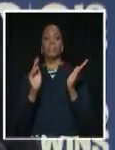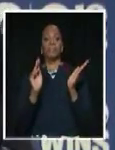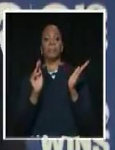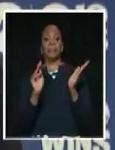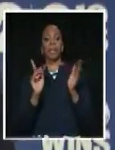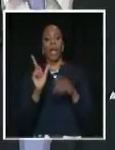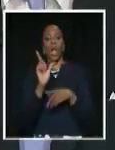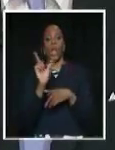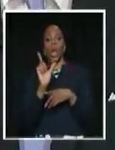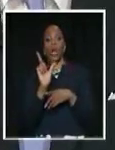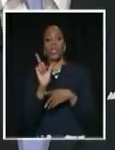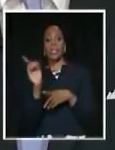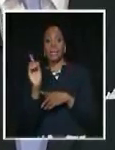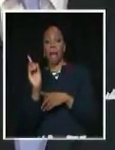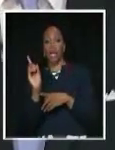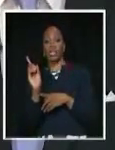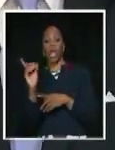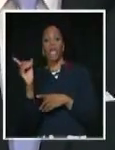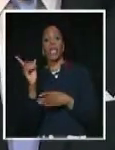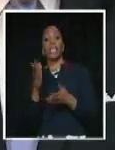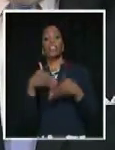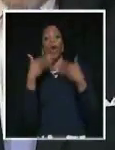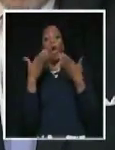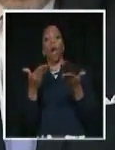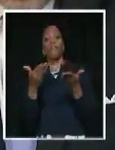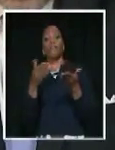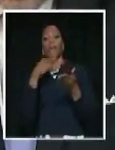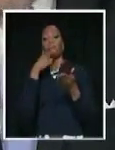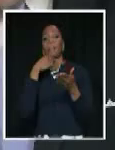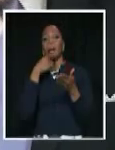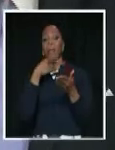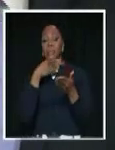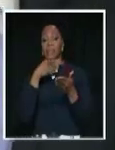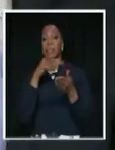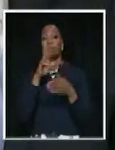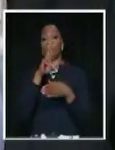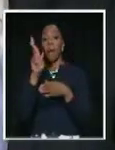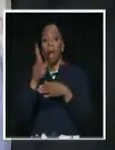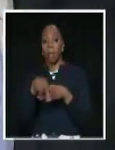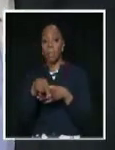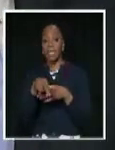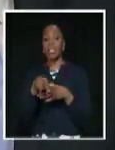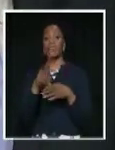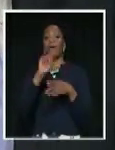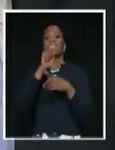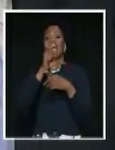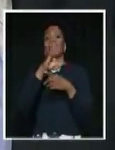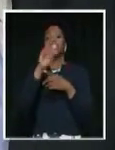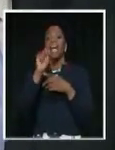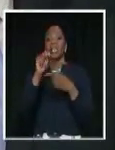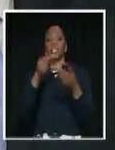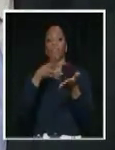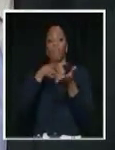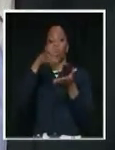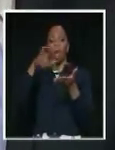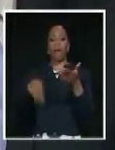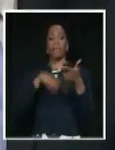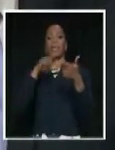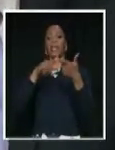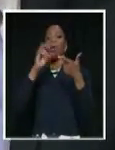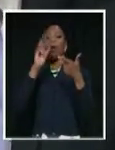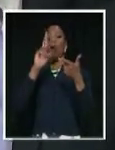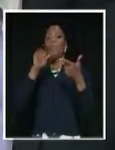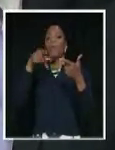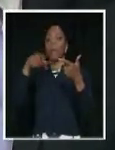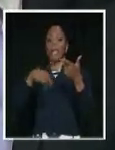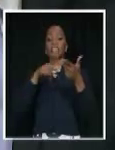is offering a Republican trickle-down vision of tax cuts for the wealthy, tax cuts for corporations. Again, New York Times said it would blow